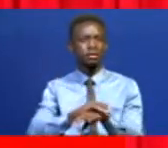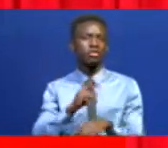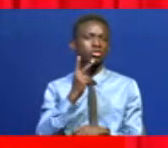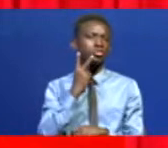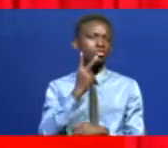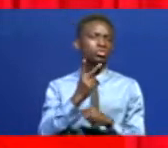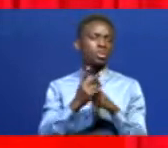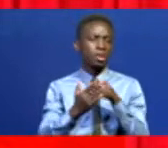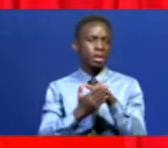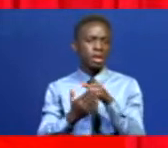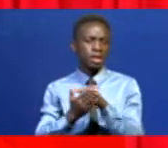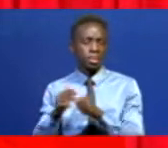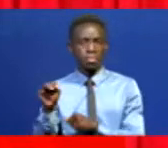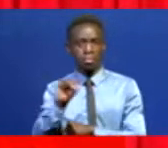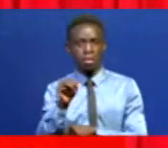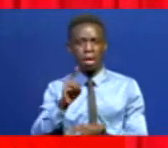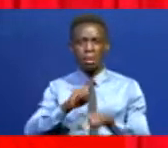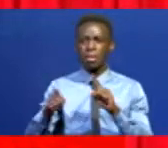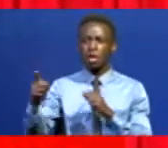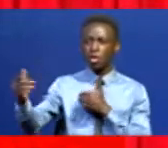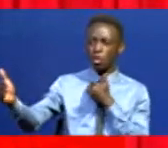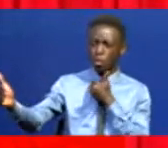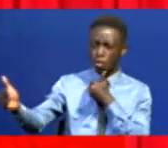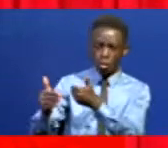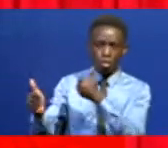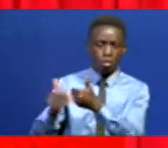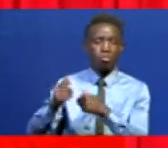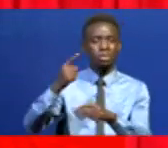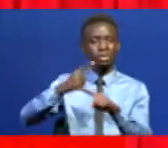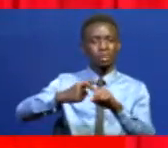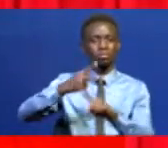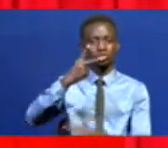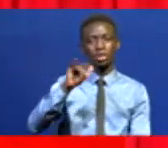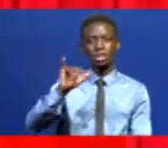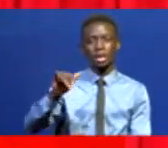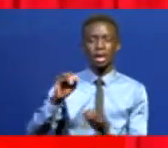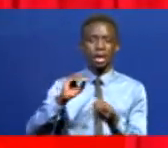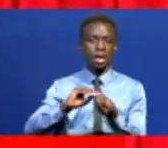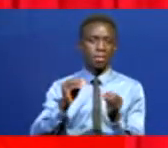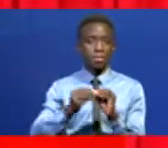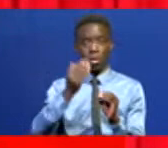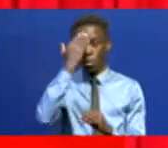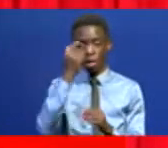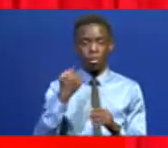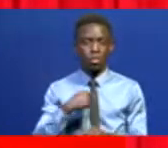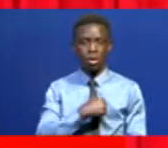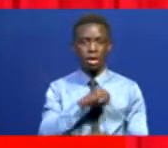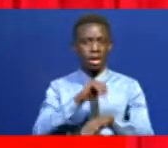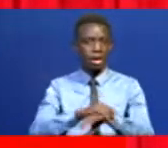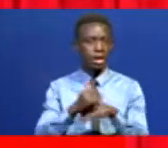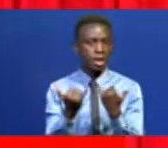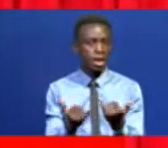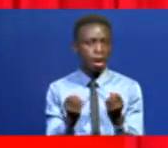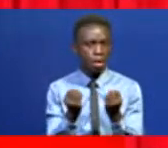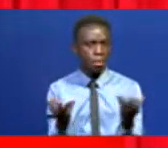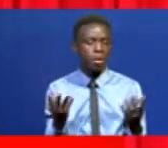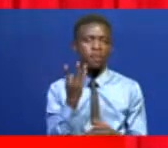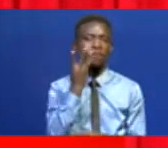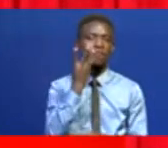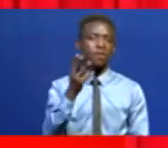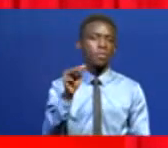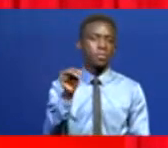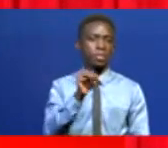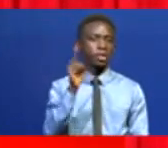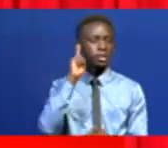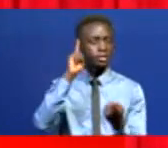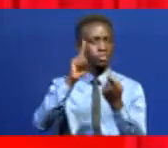million, but you almost doubled that number, because what we get now is 400 million to cover